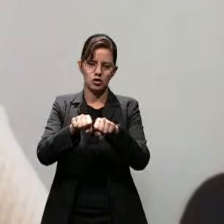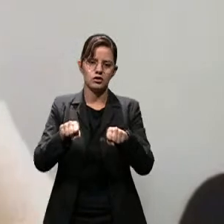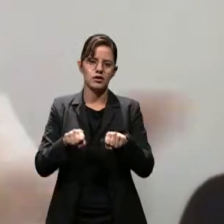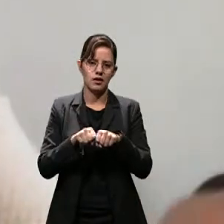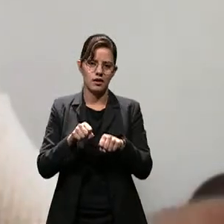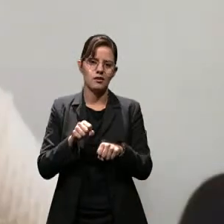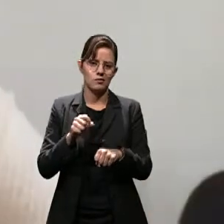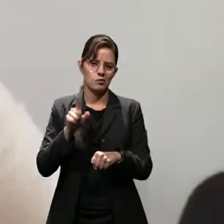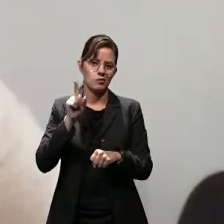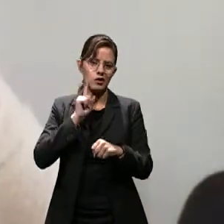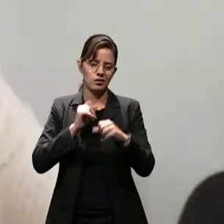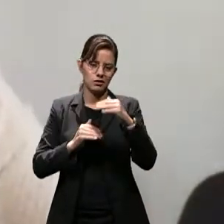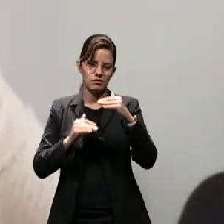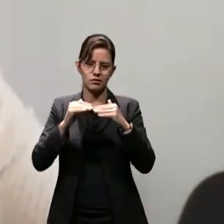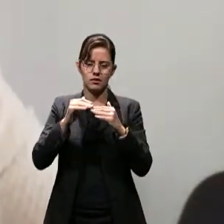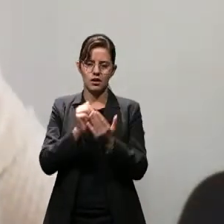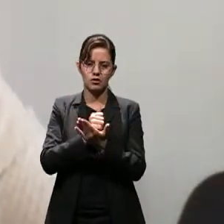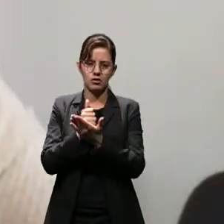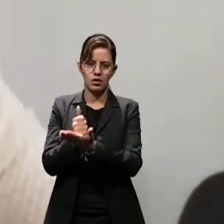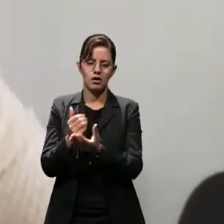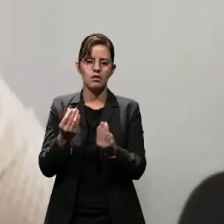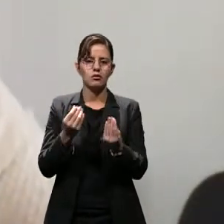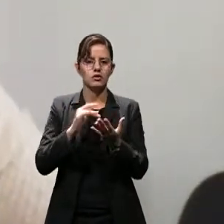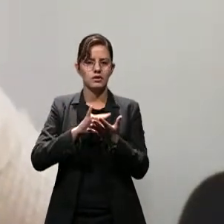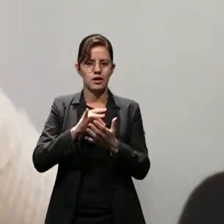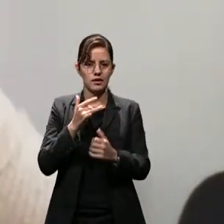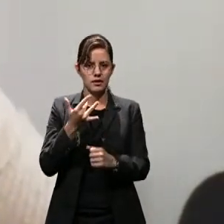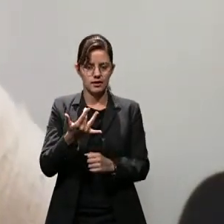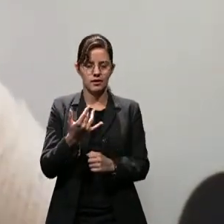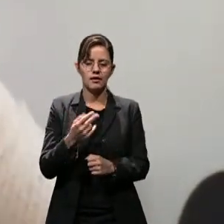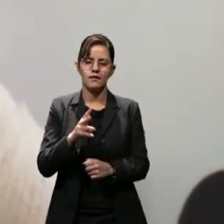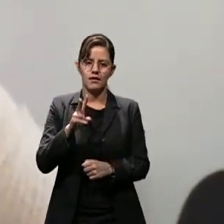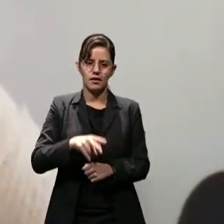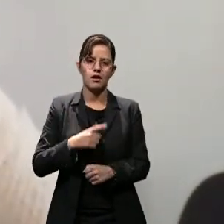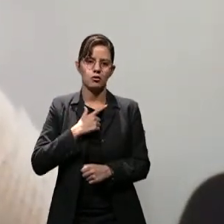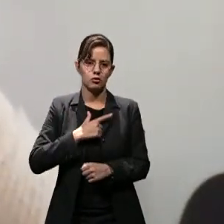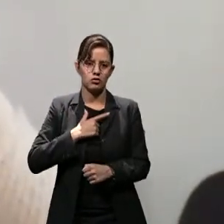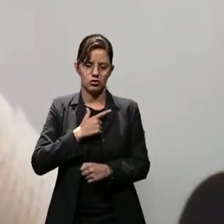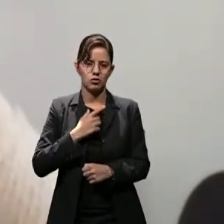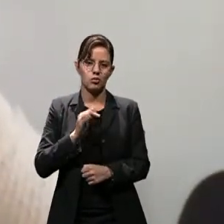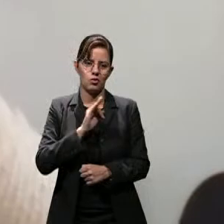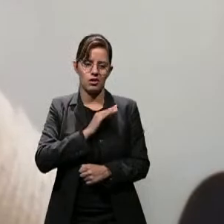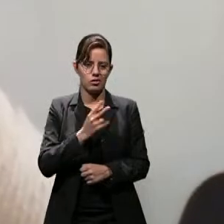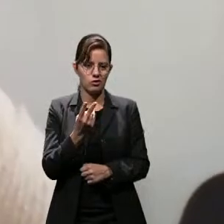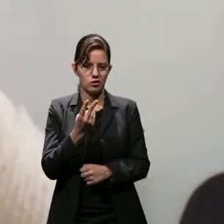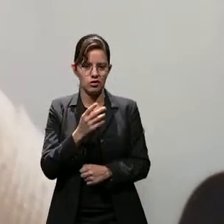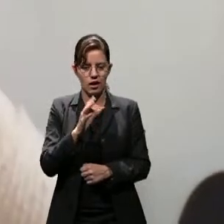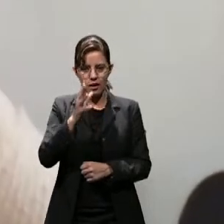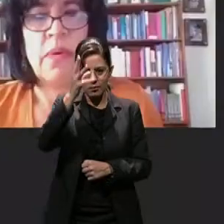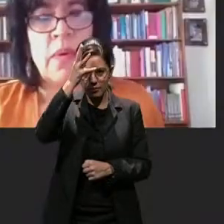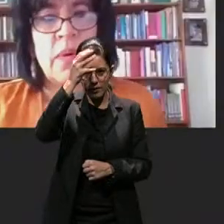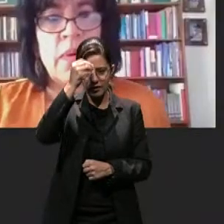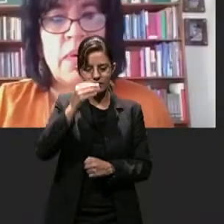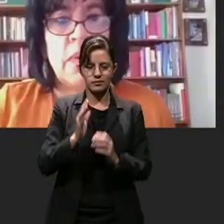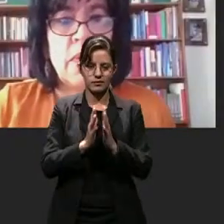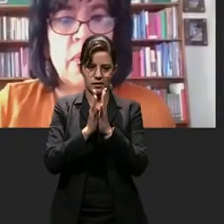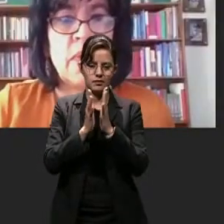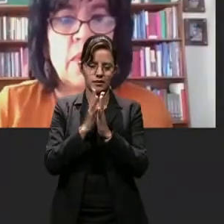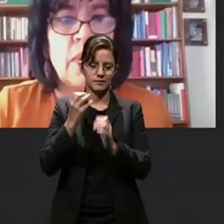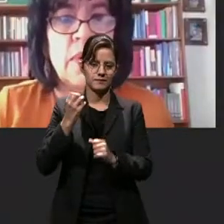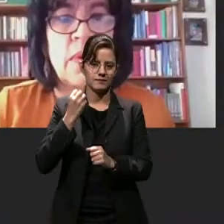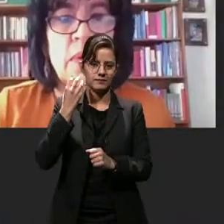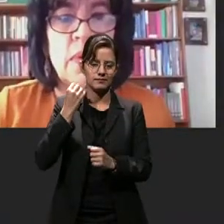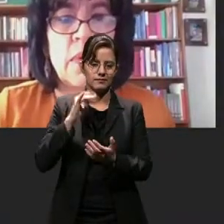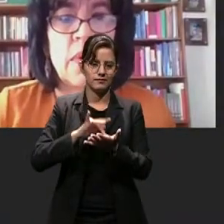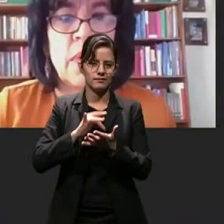transformation of these gender these inequalities in our society. Thank you very much. It was a pleasure to share